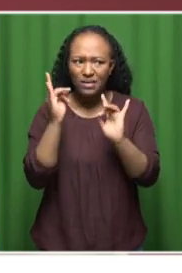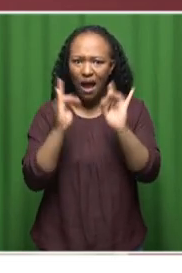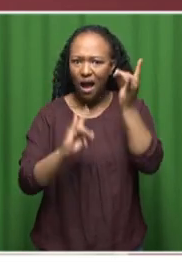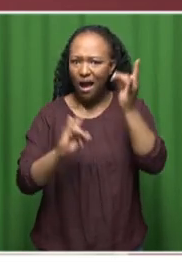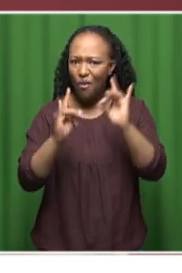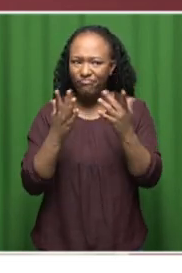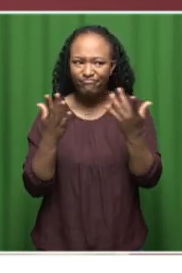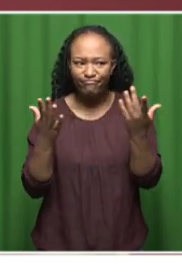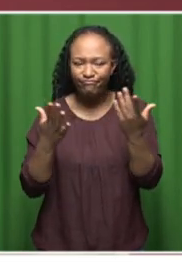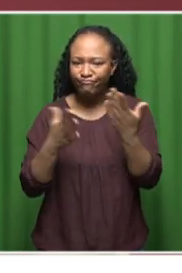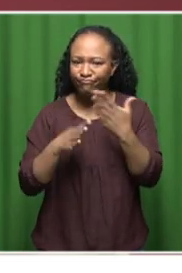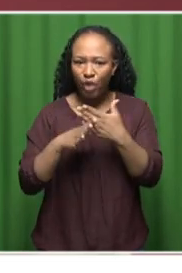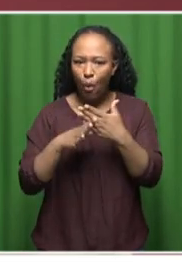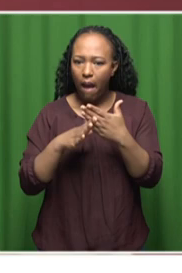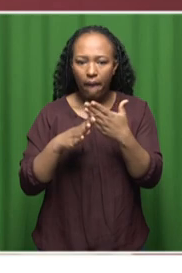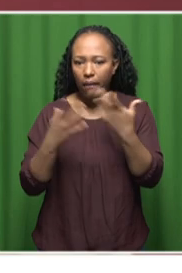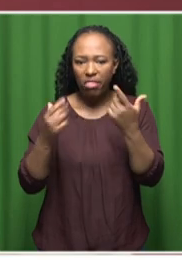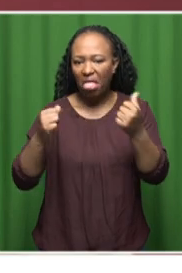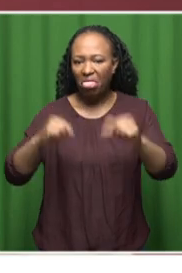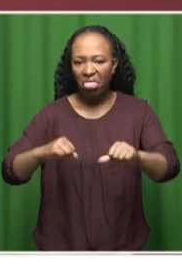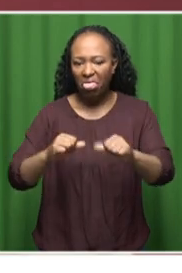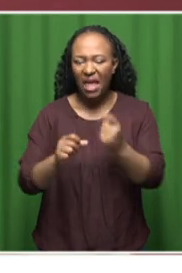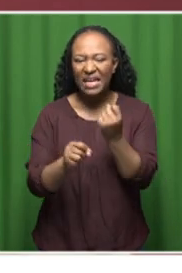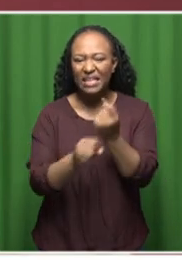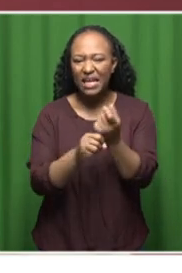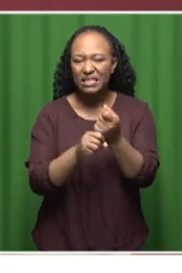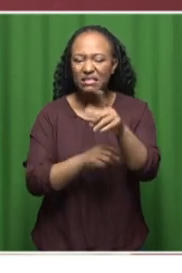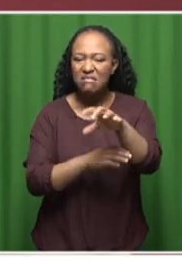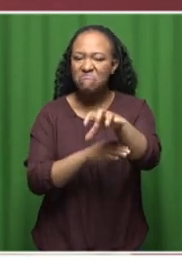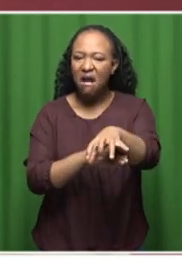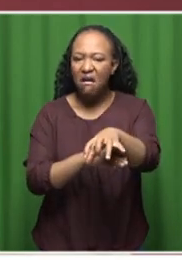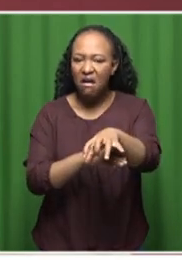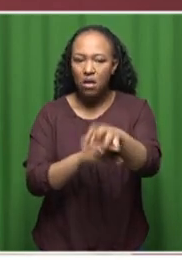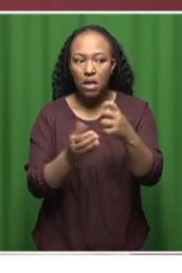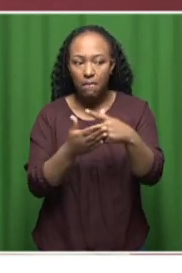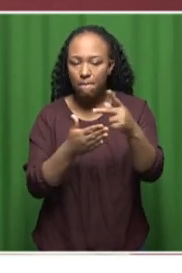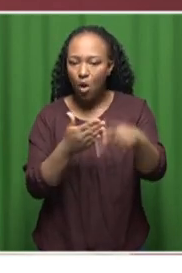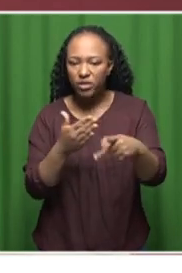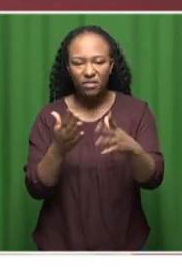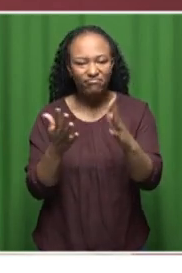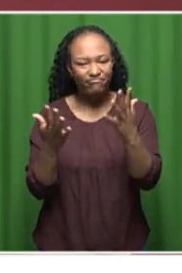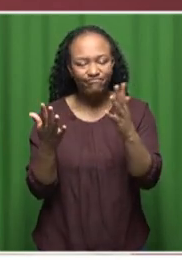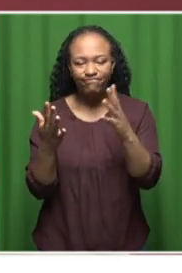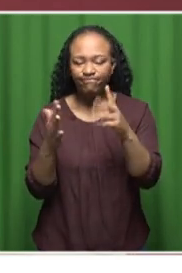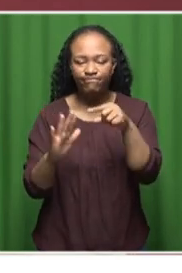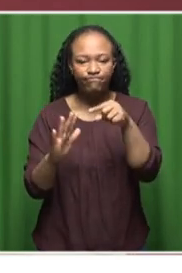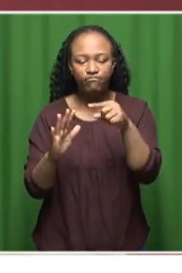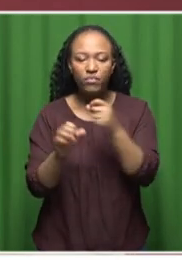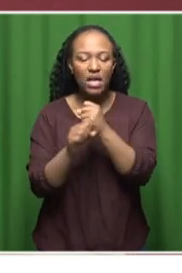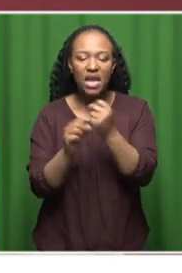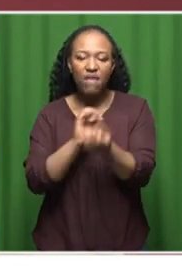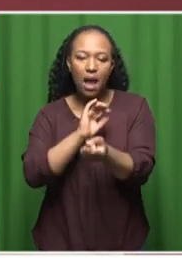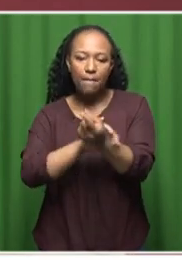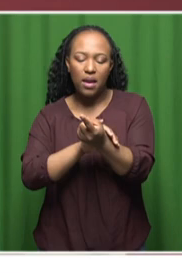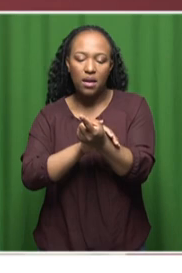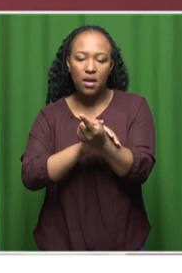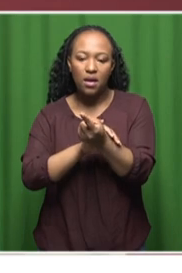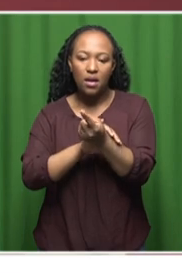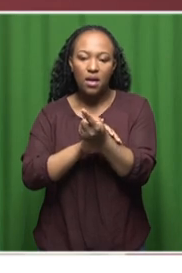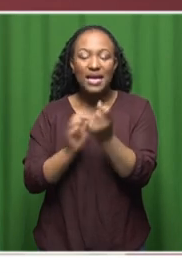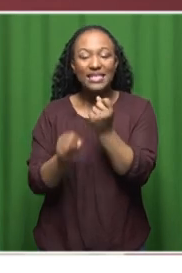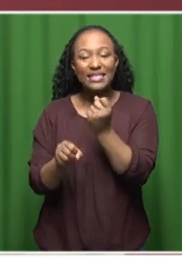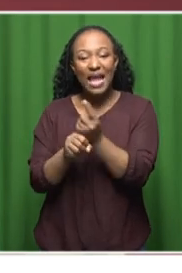beautiful taxi rank, and it was squandered, this project. The taxi rank that you have for Vereniging